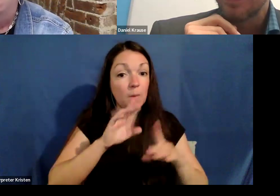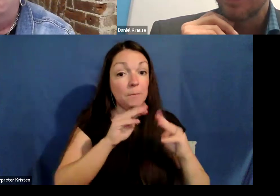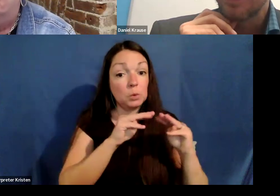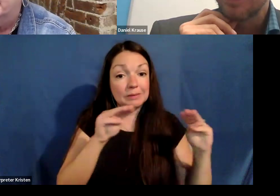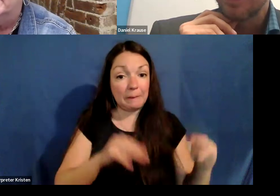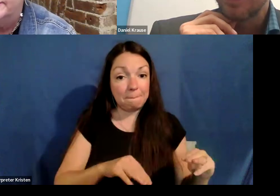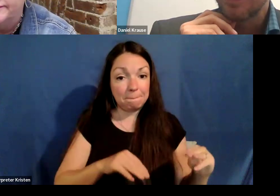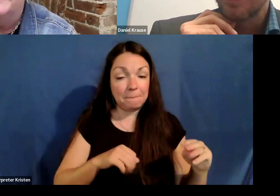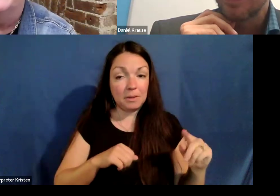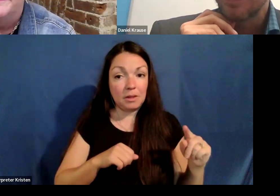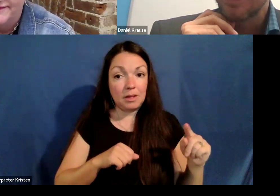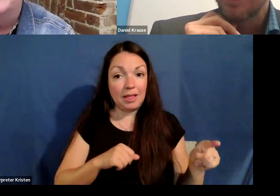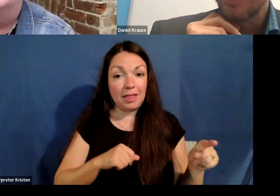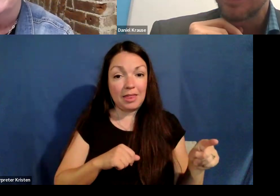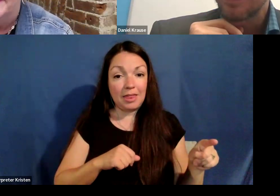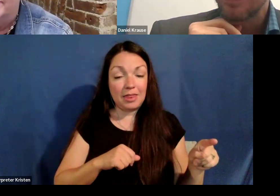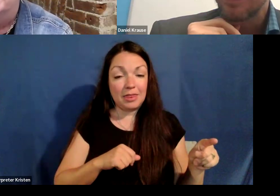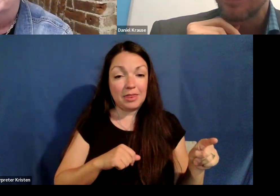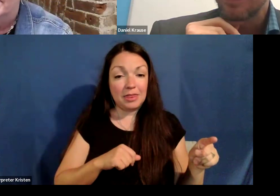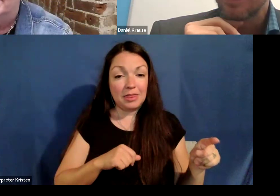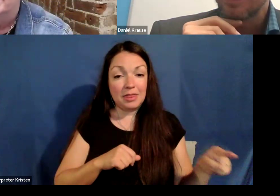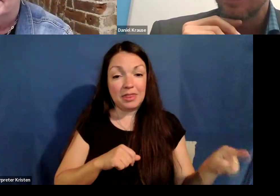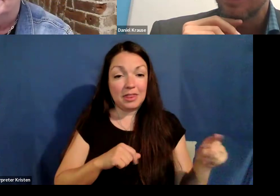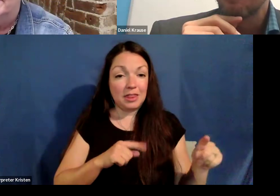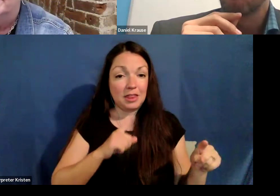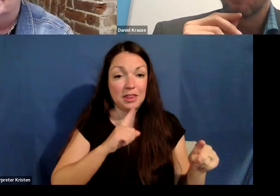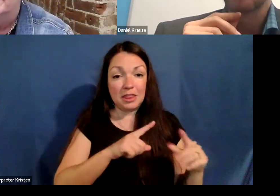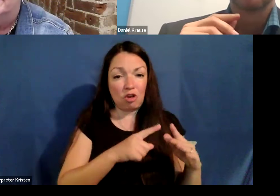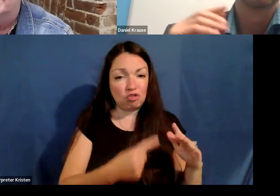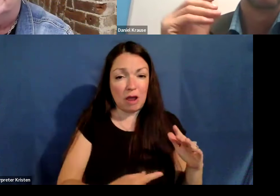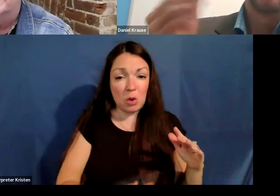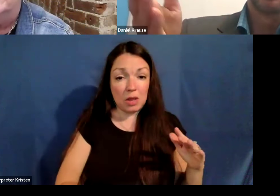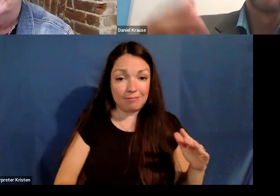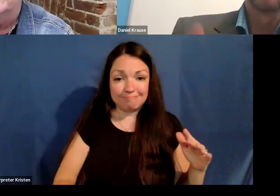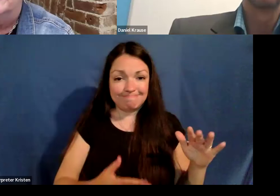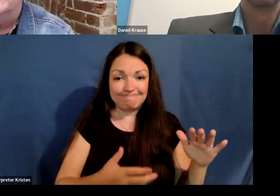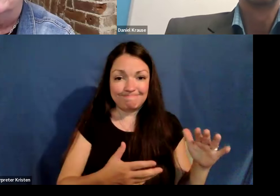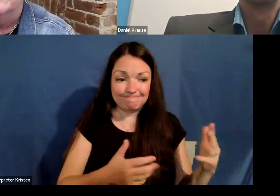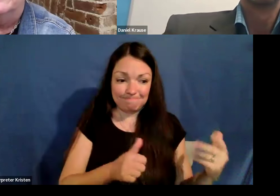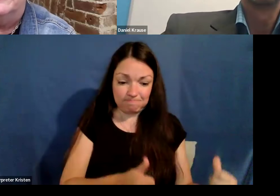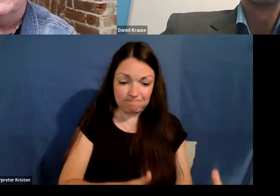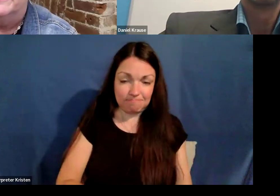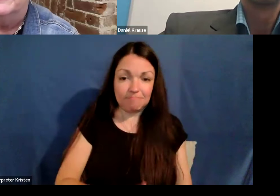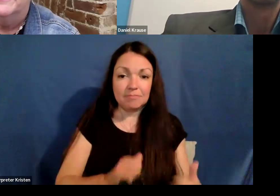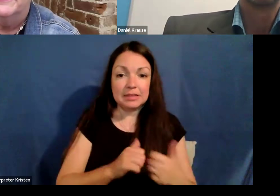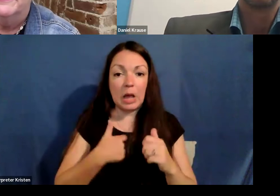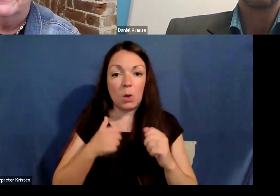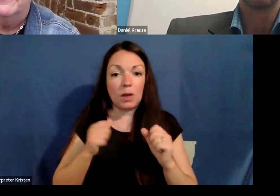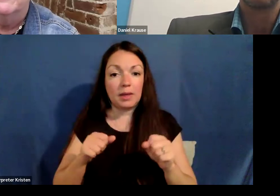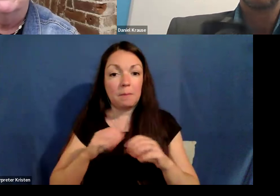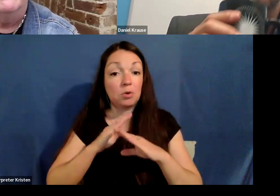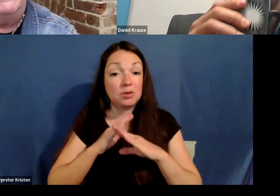drowning because there is no business plan in place. What can I do to protect myself from going under with them as their